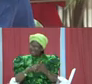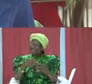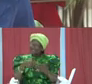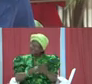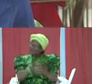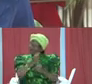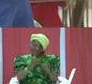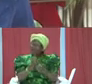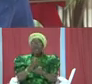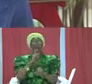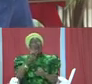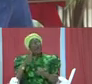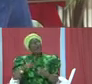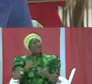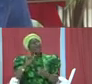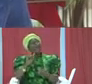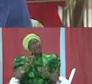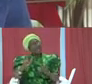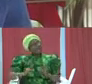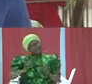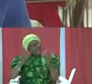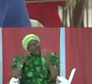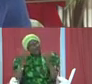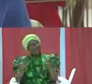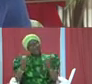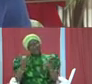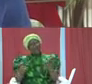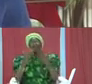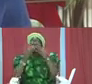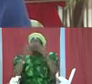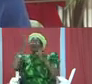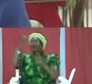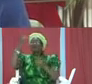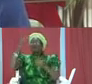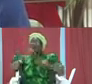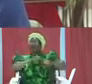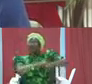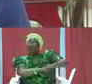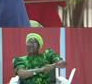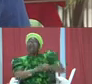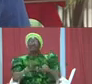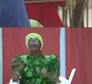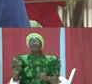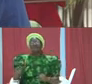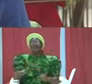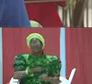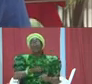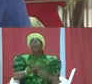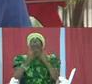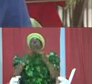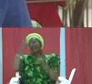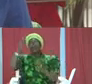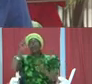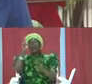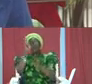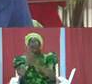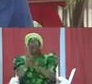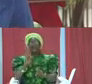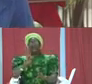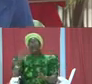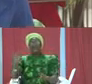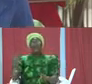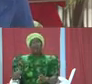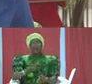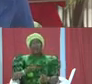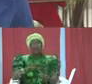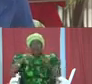now. Thank you for protecting us. Thank you for preserving us. Accept our